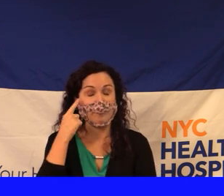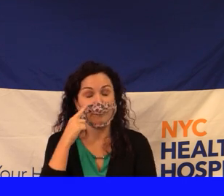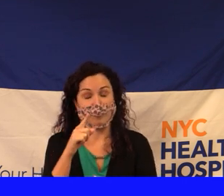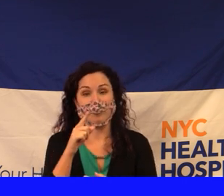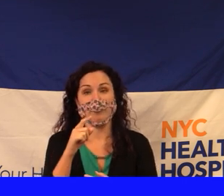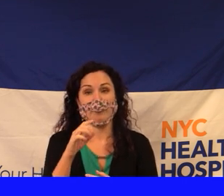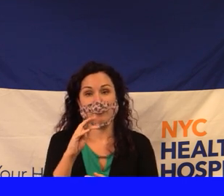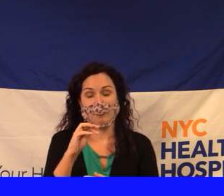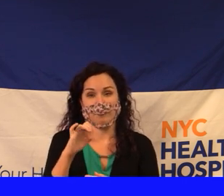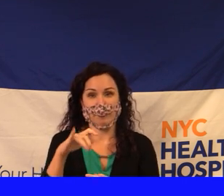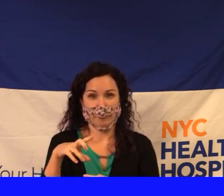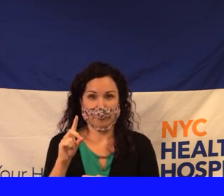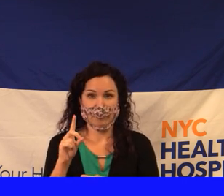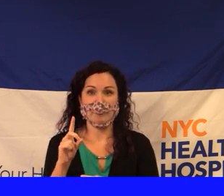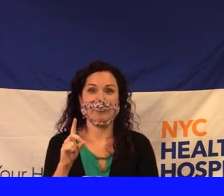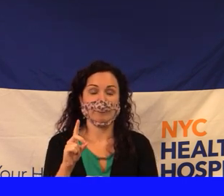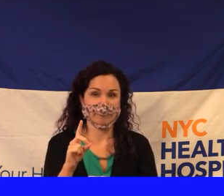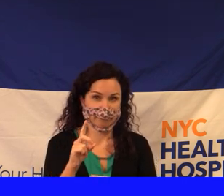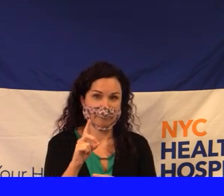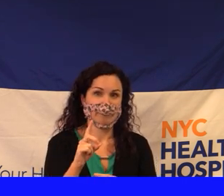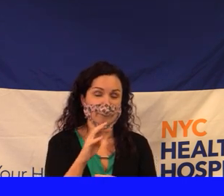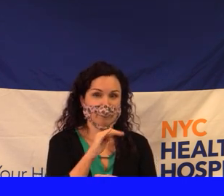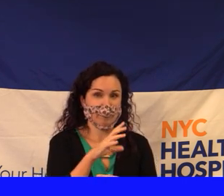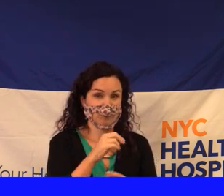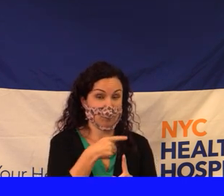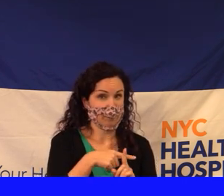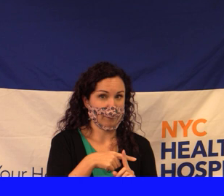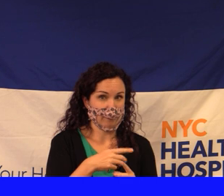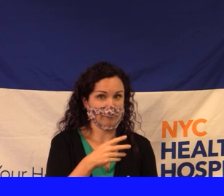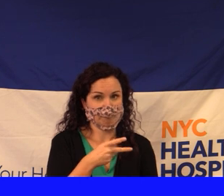captured approximately 20%.